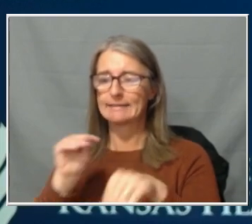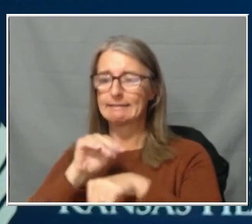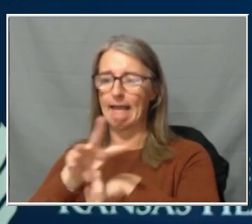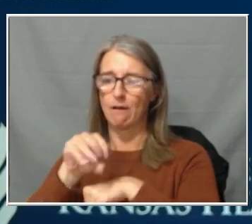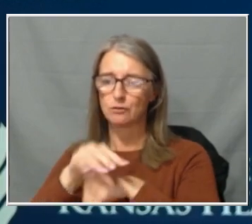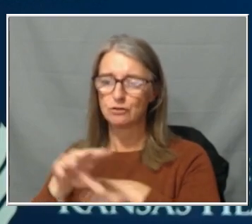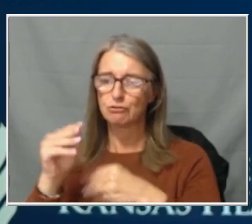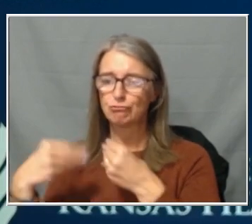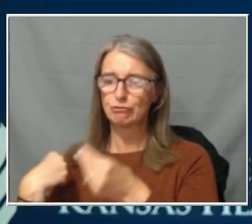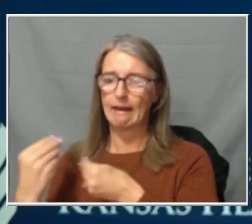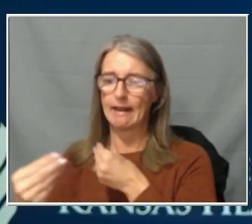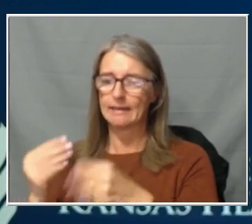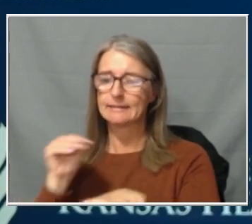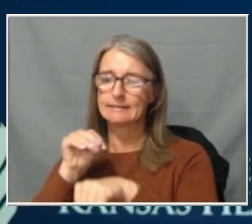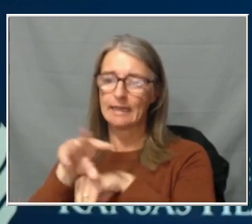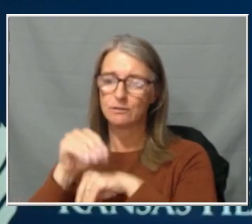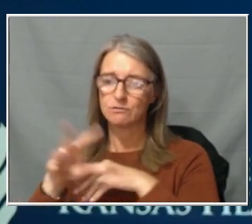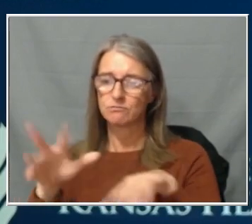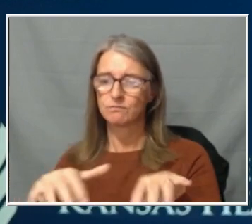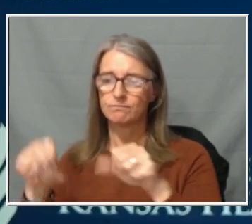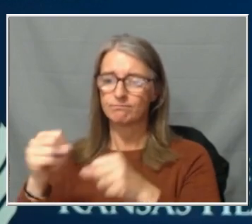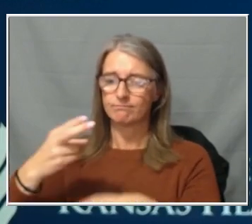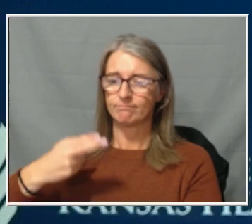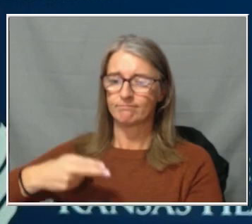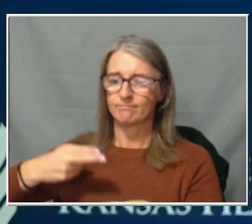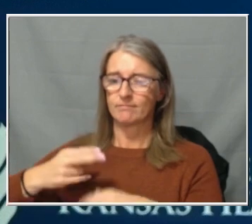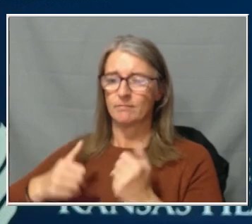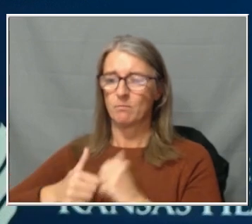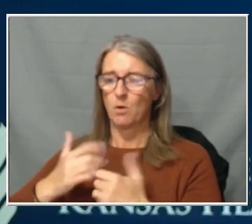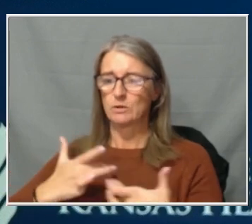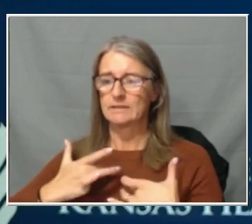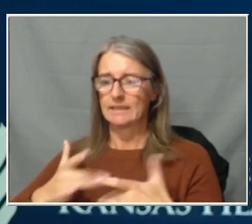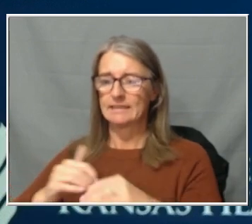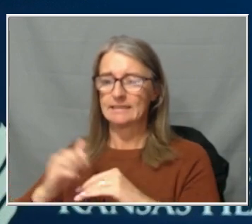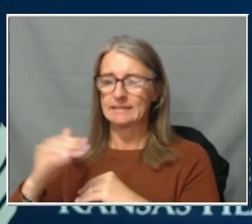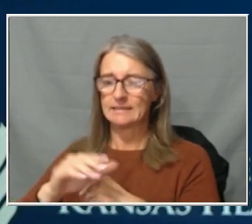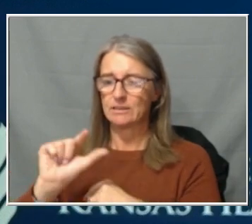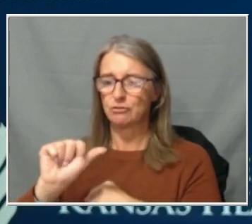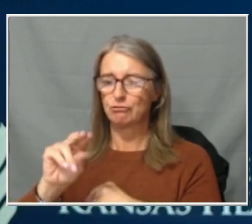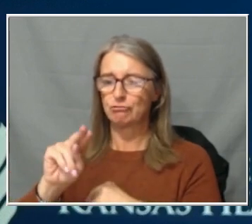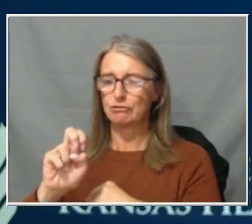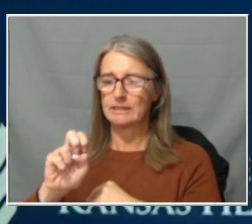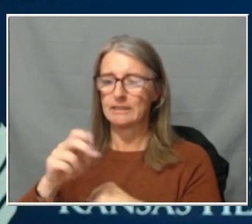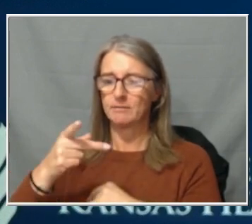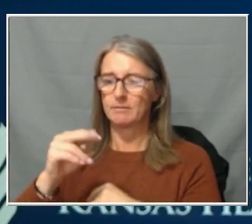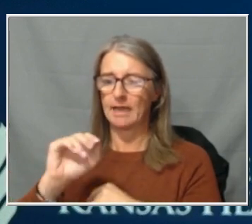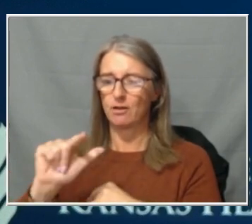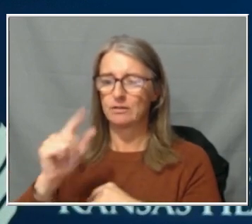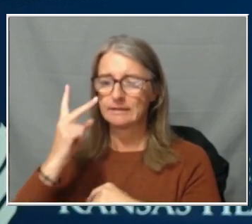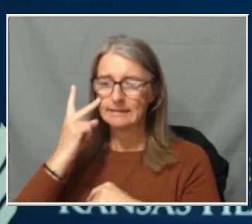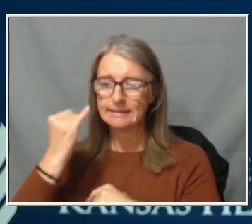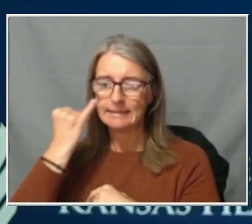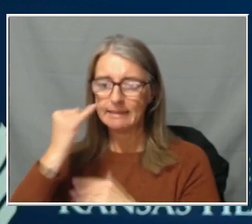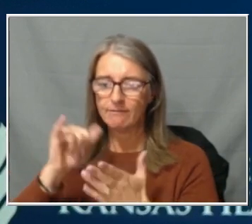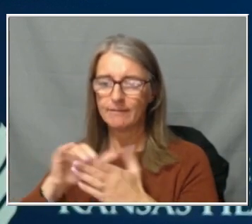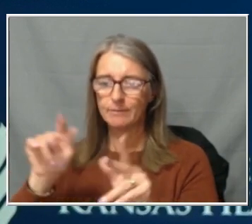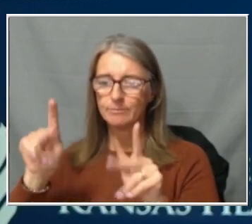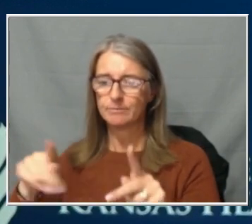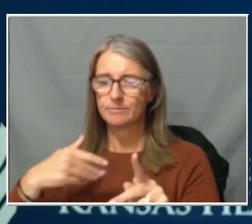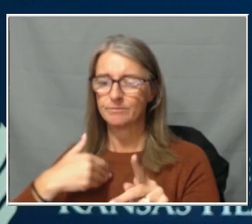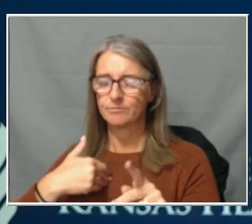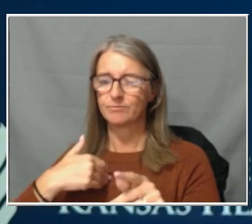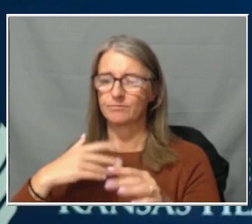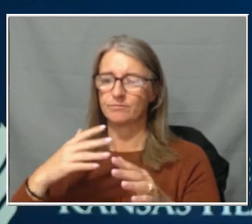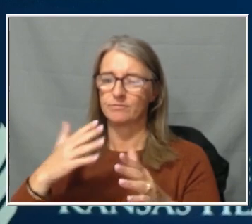genetics counselor will take the history, but most likely send off a gene panel to look to see if that individual has a gene that puts you